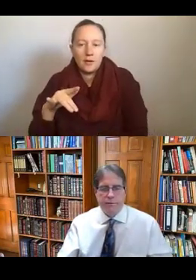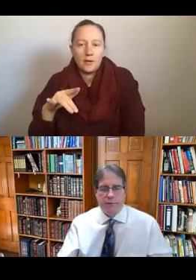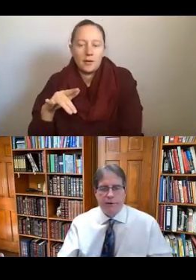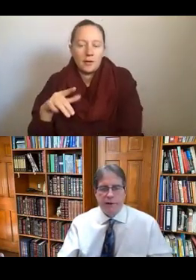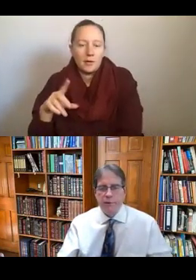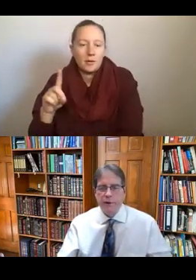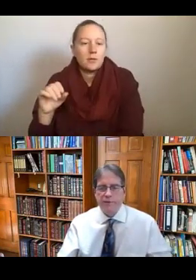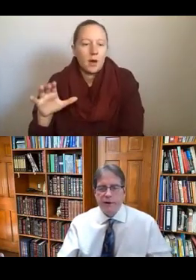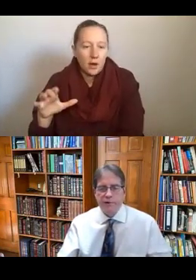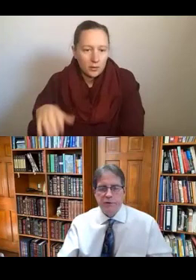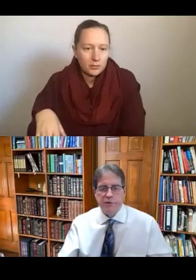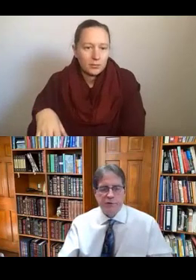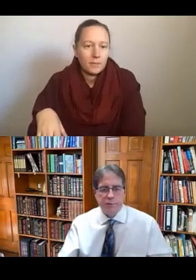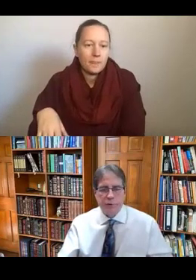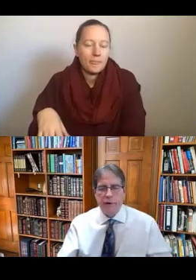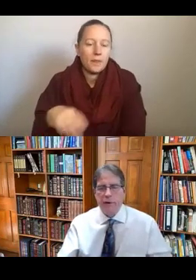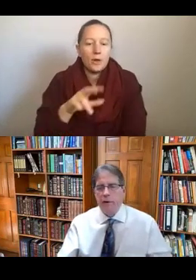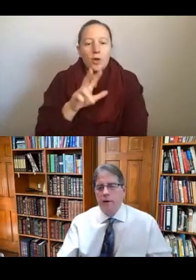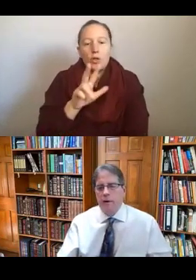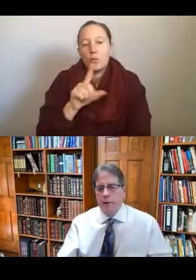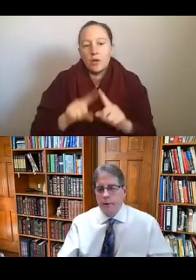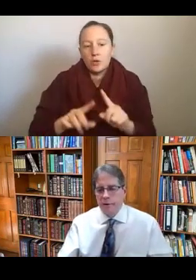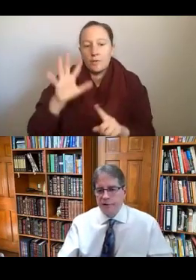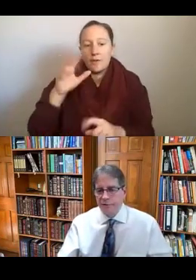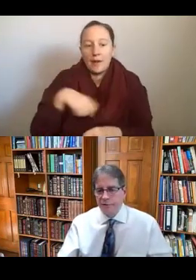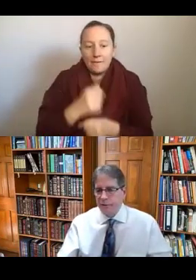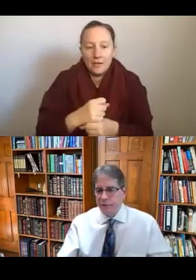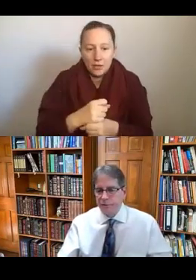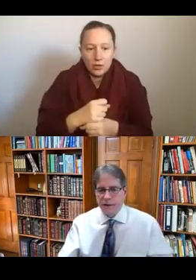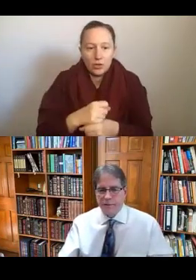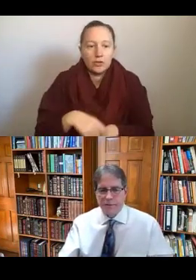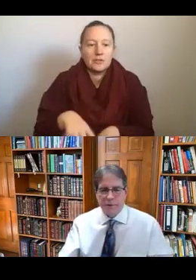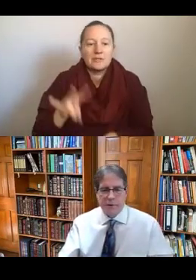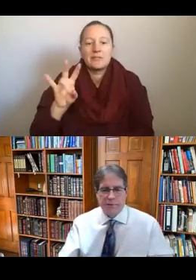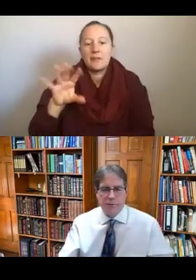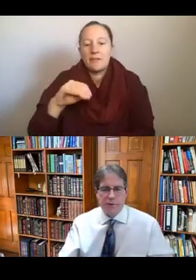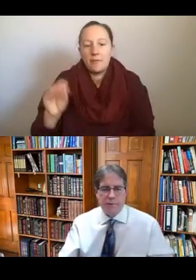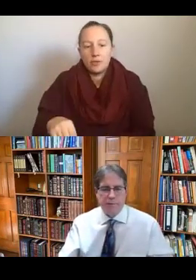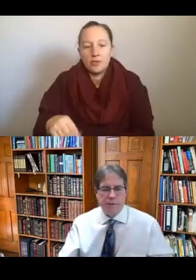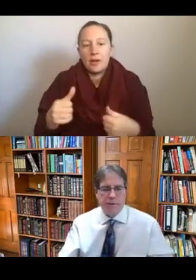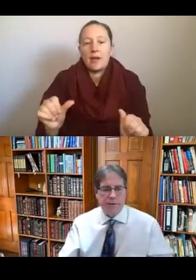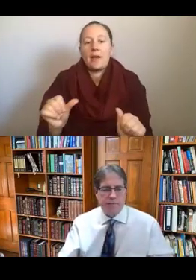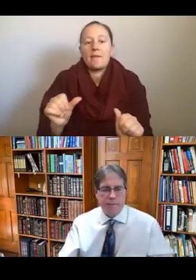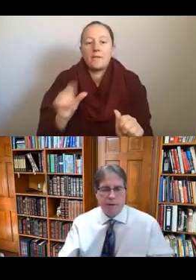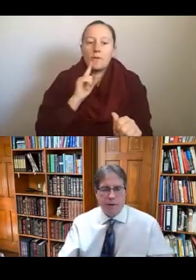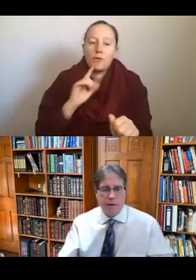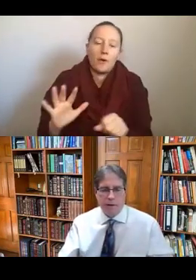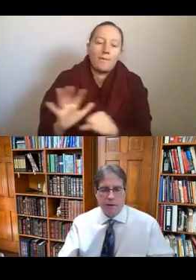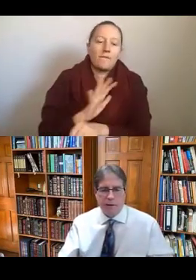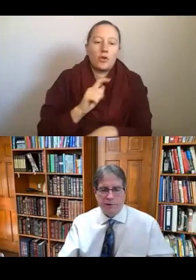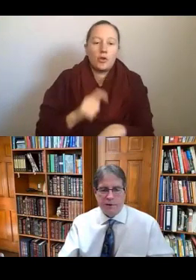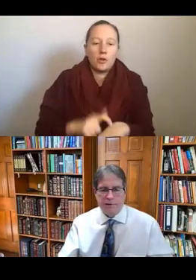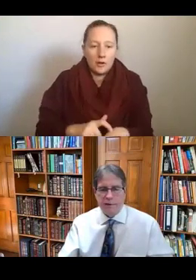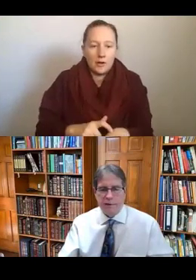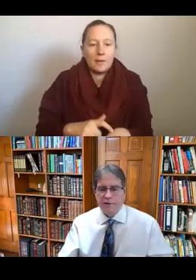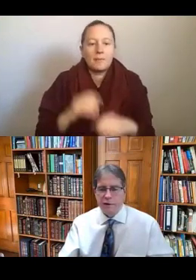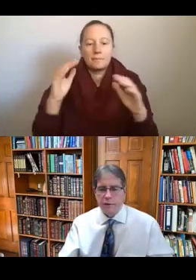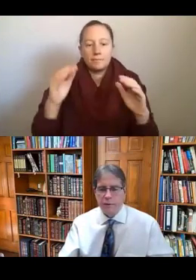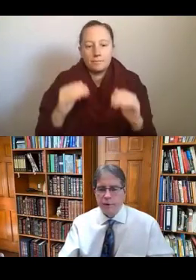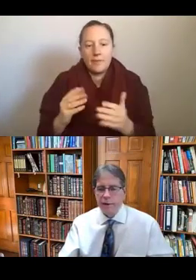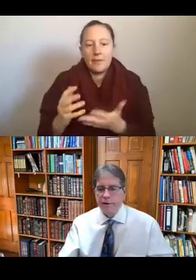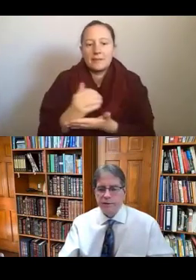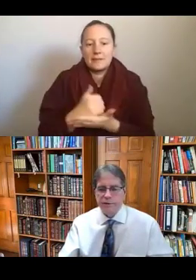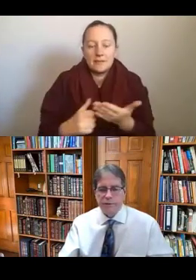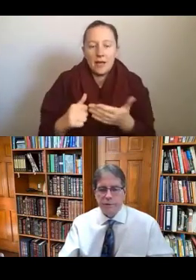These are providing 3 to 5 years of support. It requires 75% effort on a full-time commitment. And as I said, the